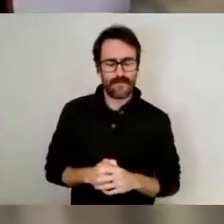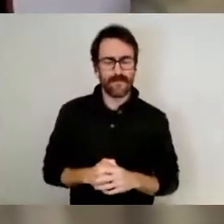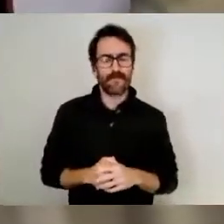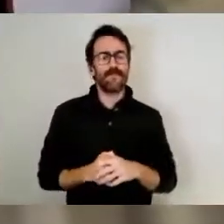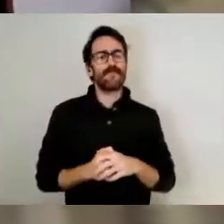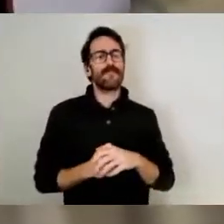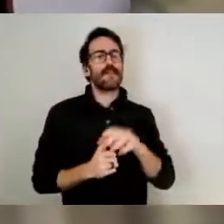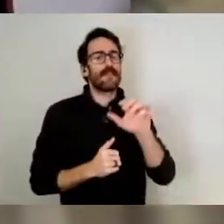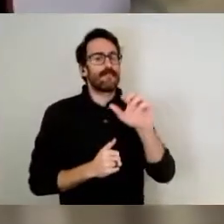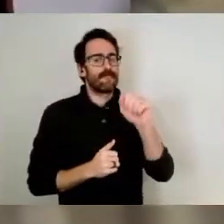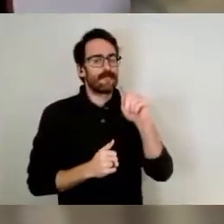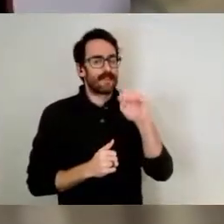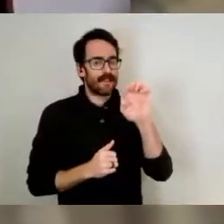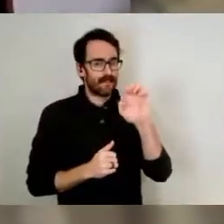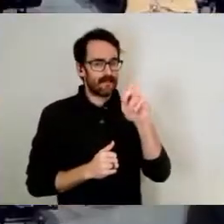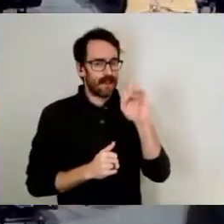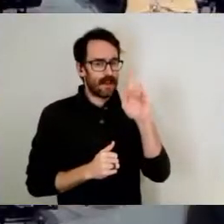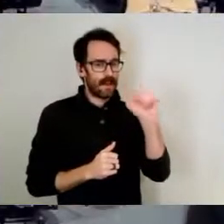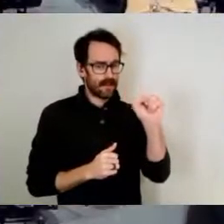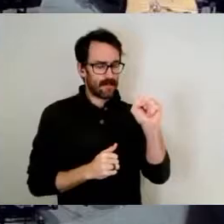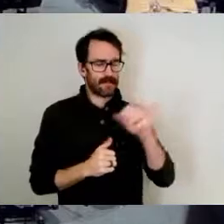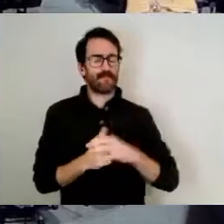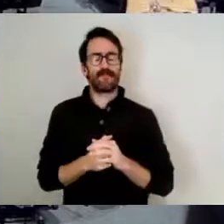ultimately have an end to the occupation.